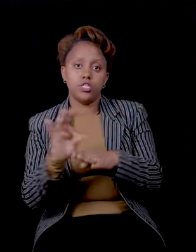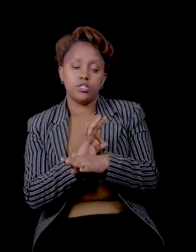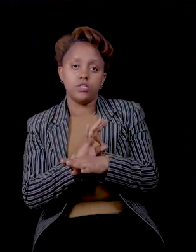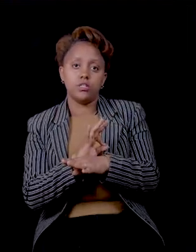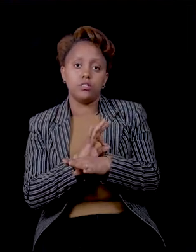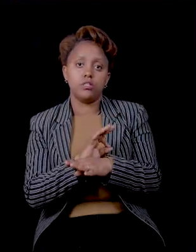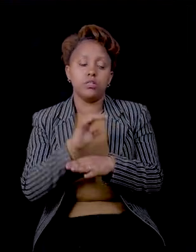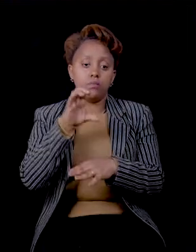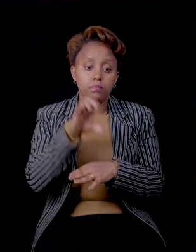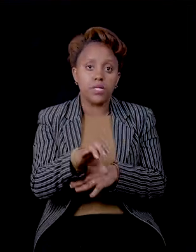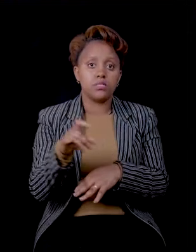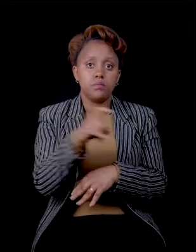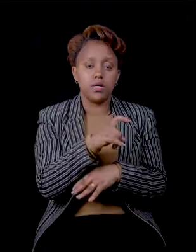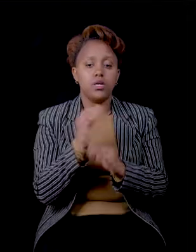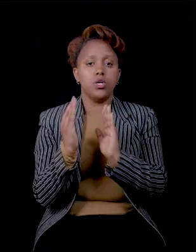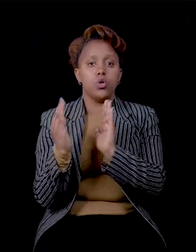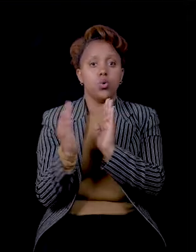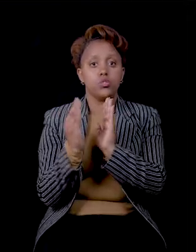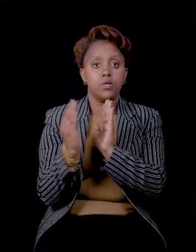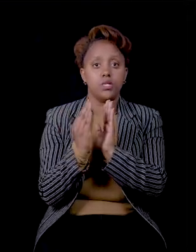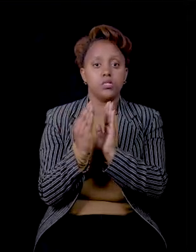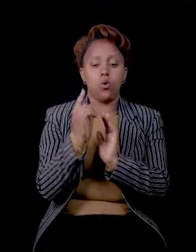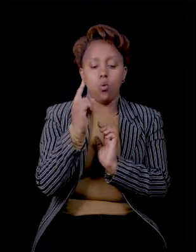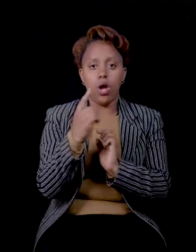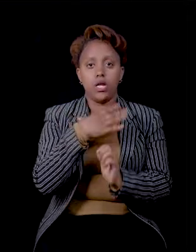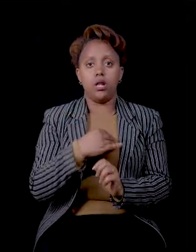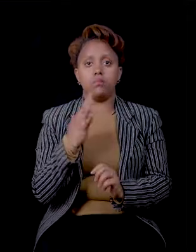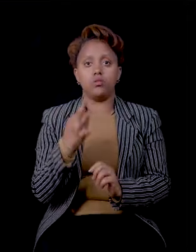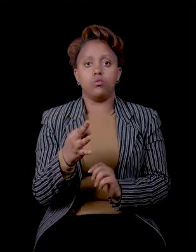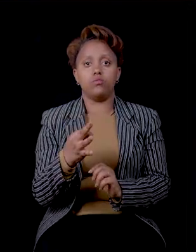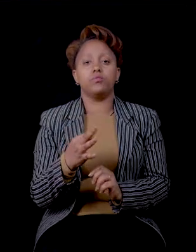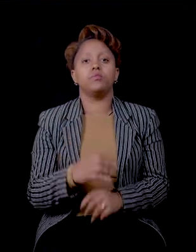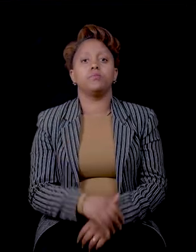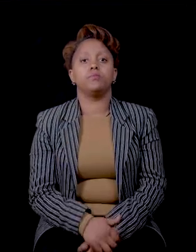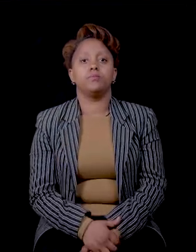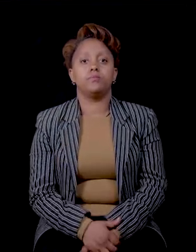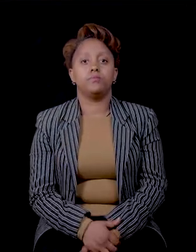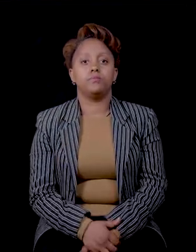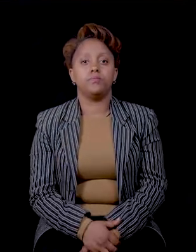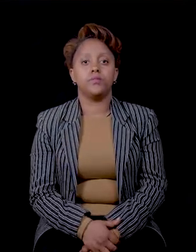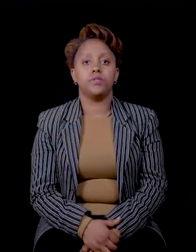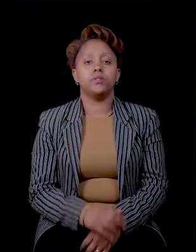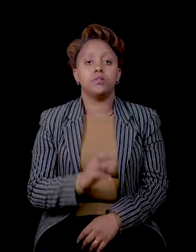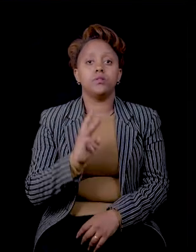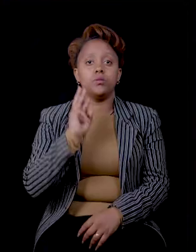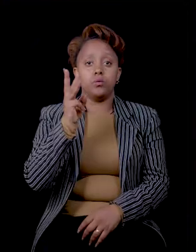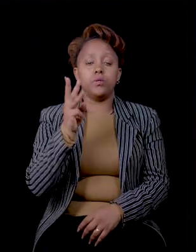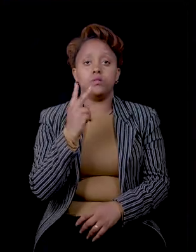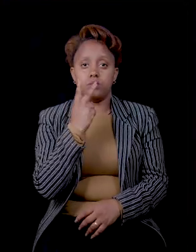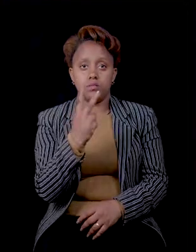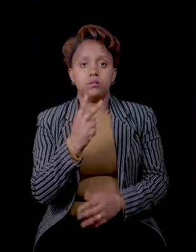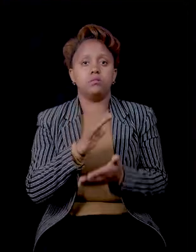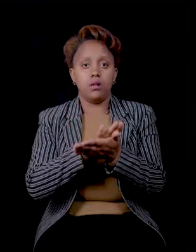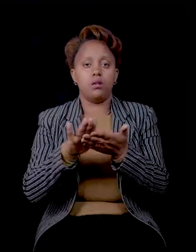function, there must be a correspondence with exactly one element of the range. We will see more examples